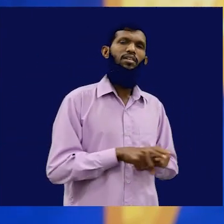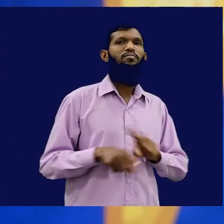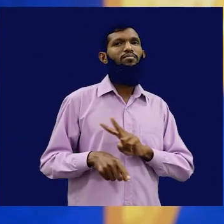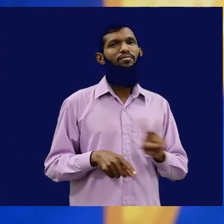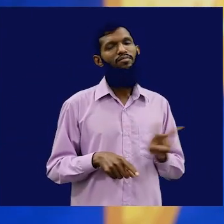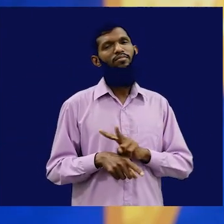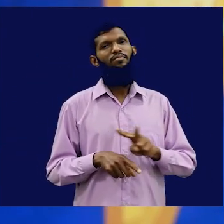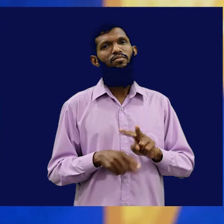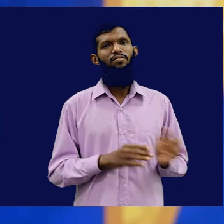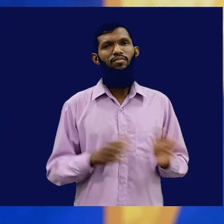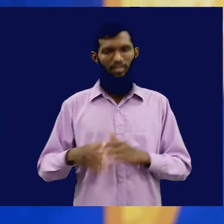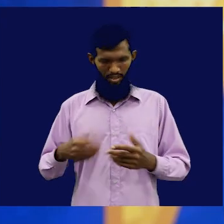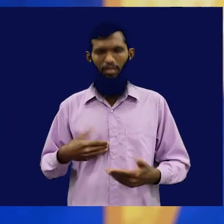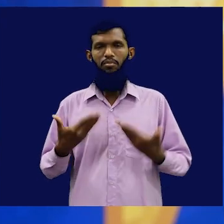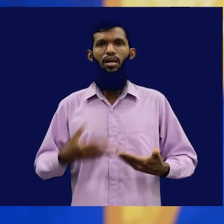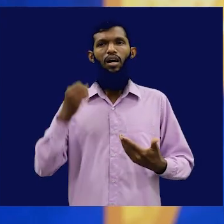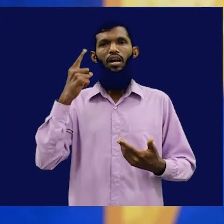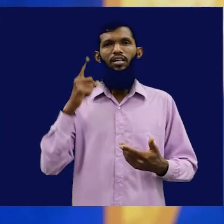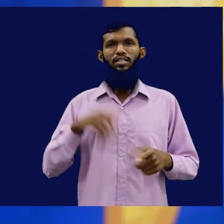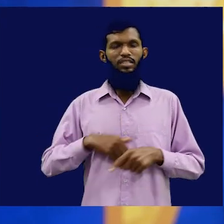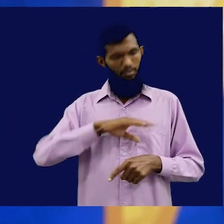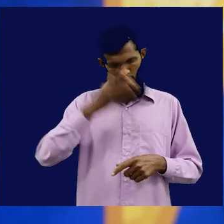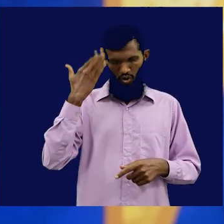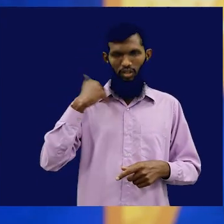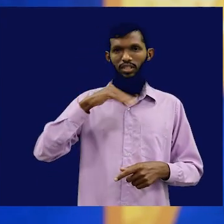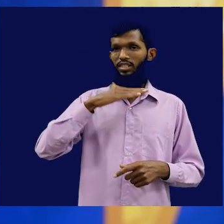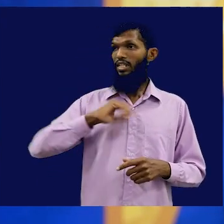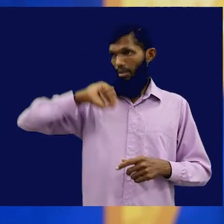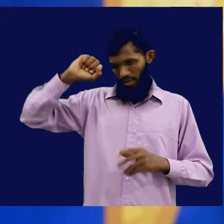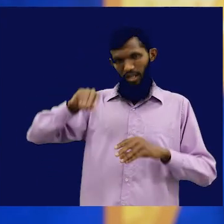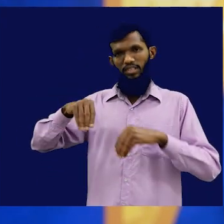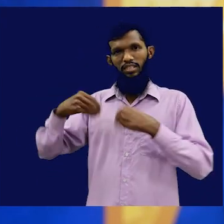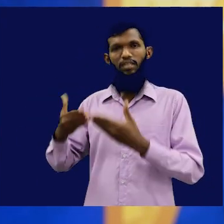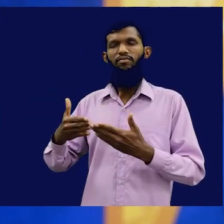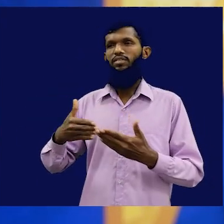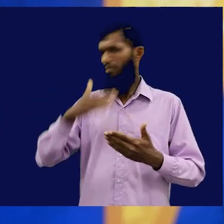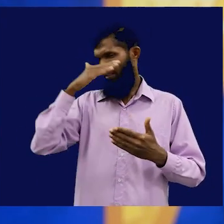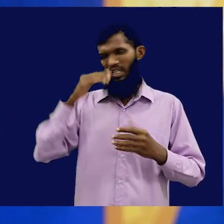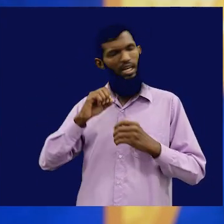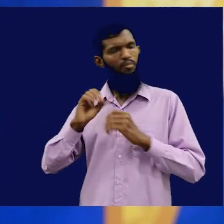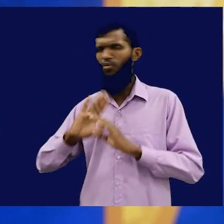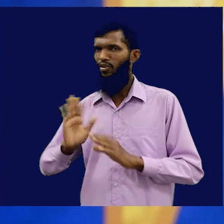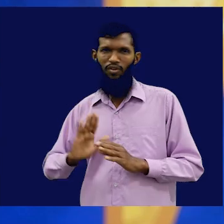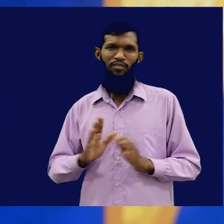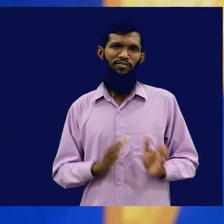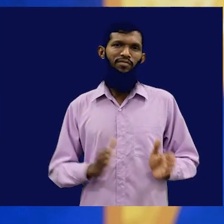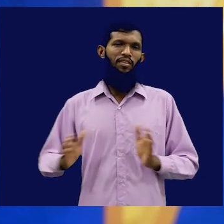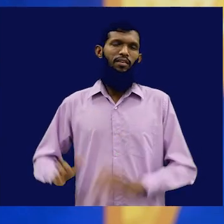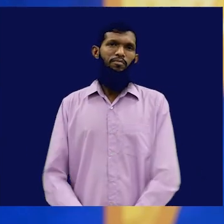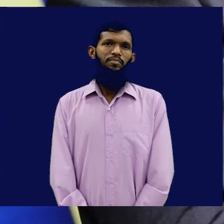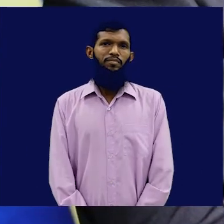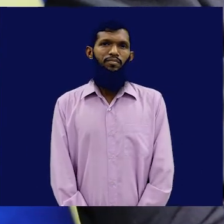alaihi wasallam's words remind us of the importance of upholding the dignity and rights of women in all aspects of